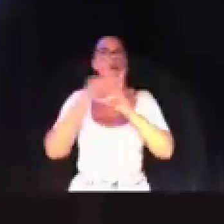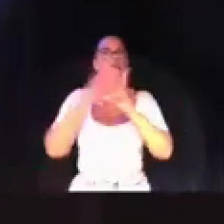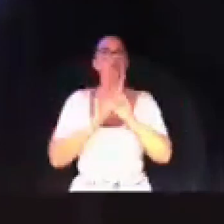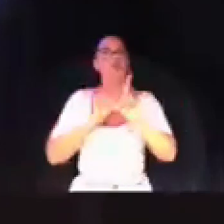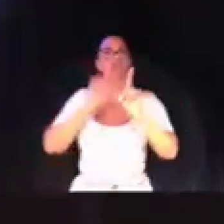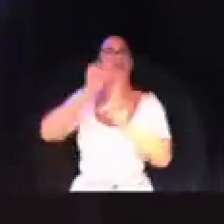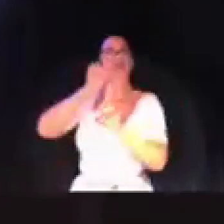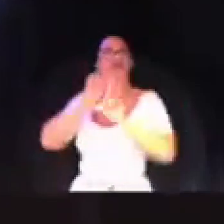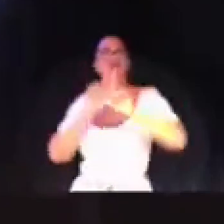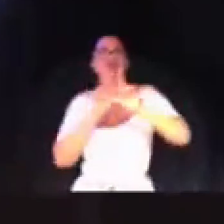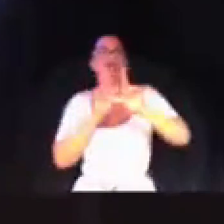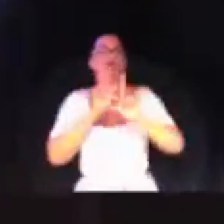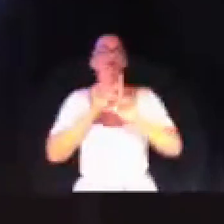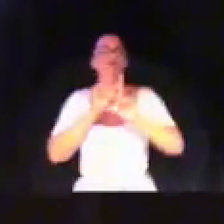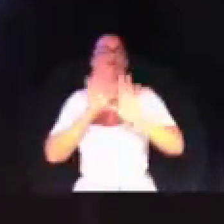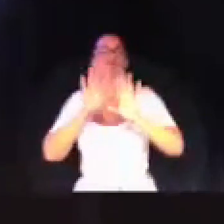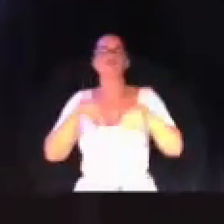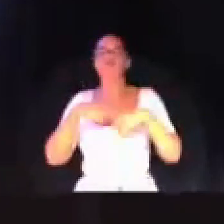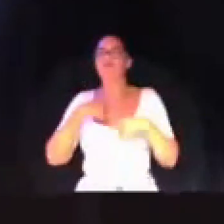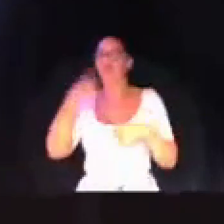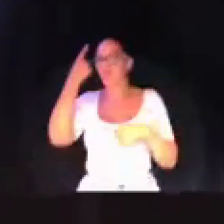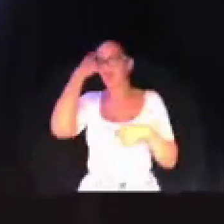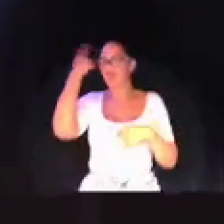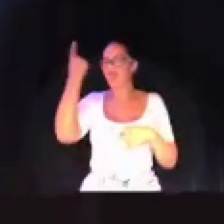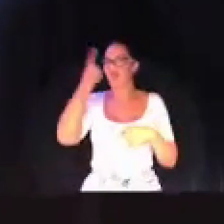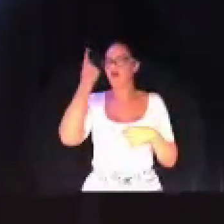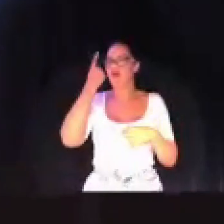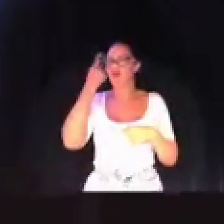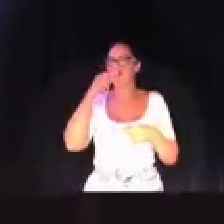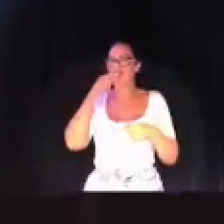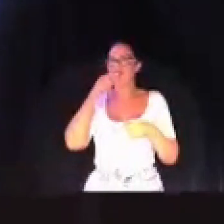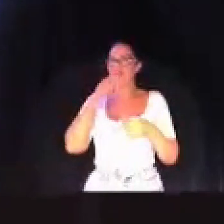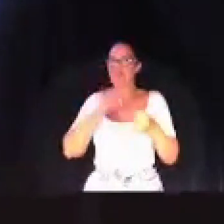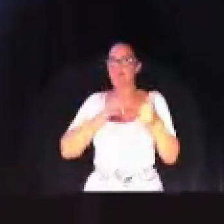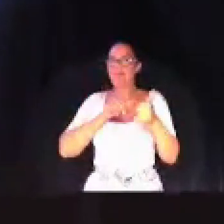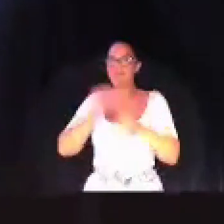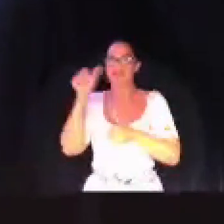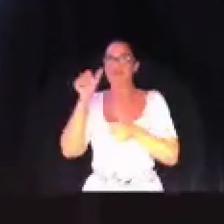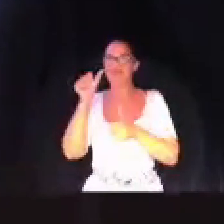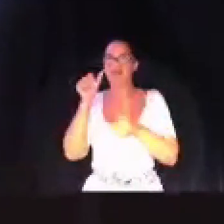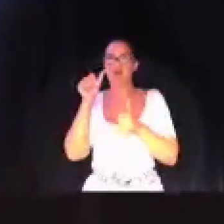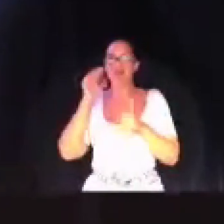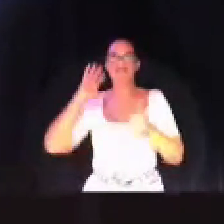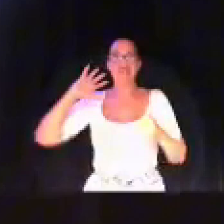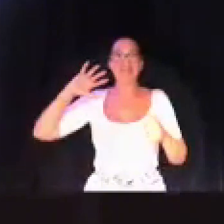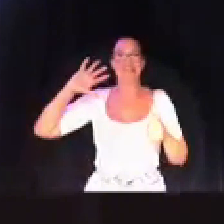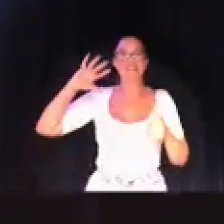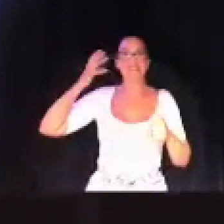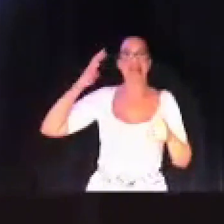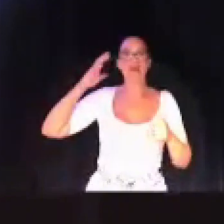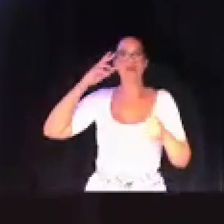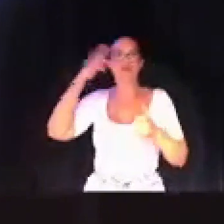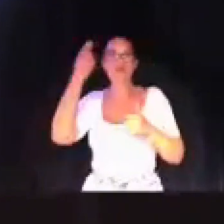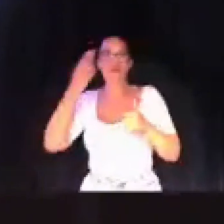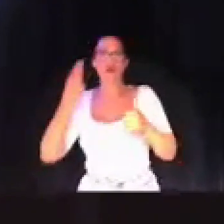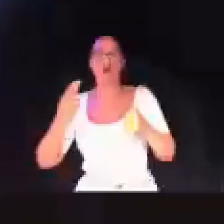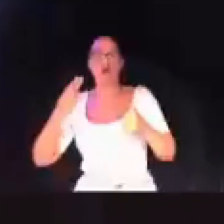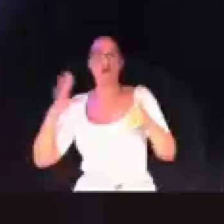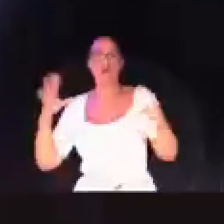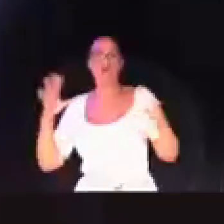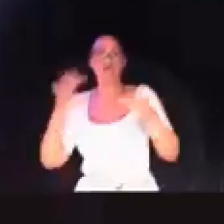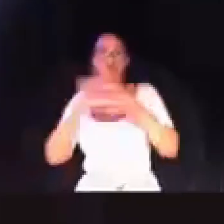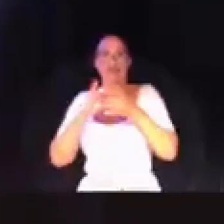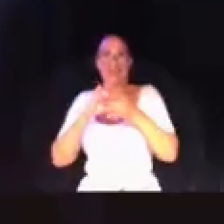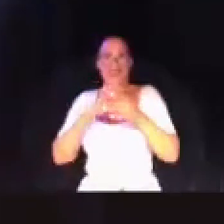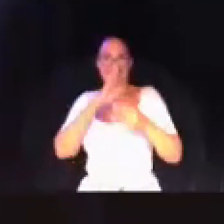So we thought that this might be some sort of shortcut to the sounds and the arcs of the sounds coming directly